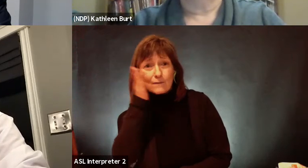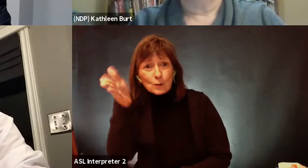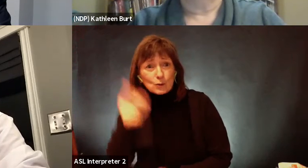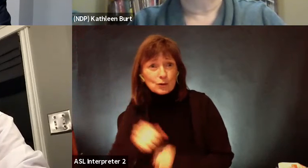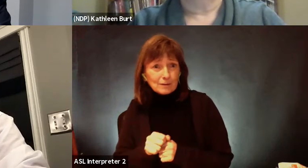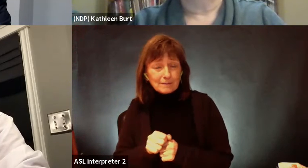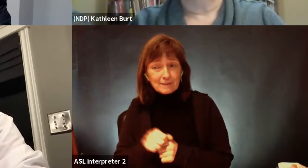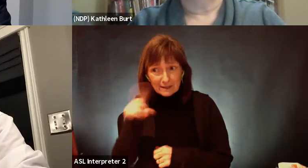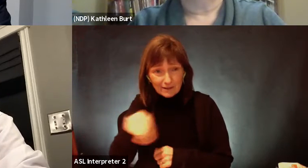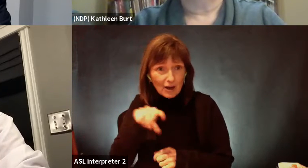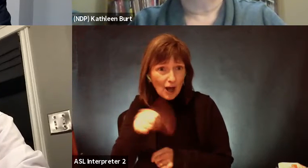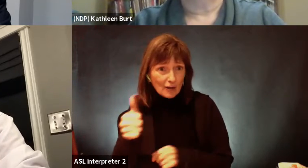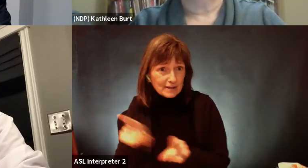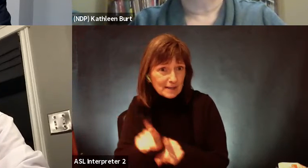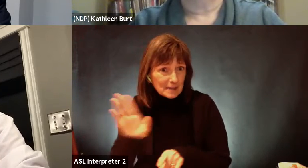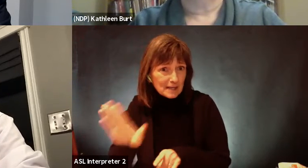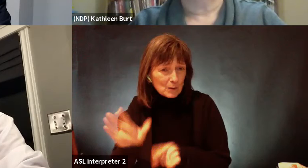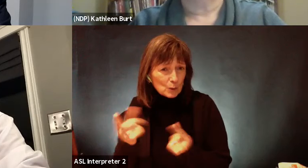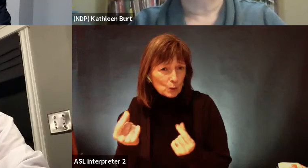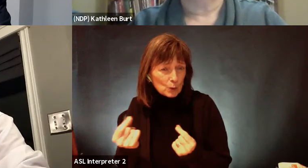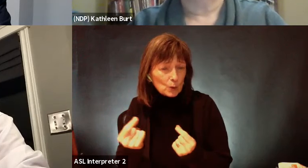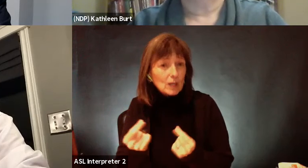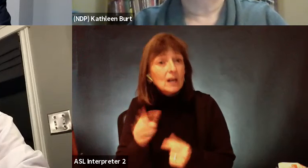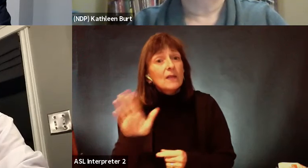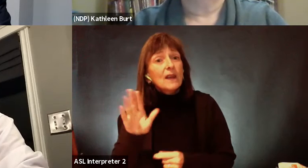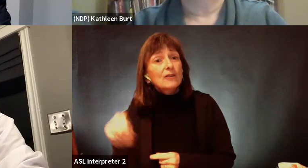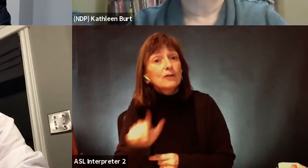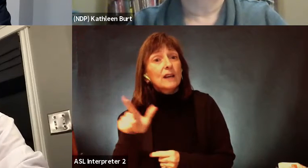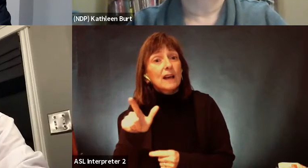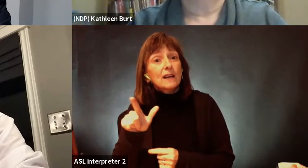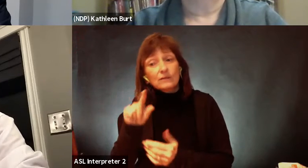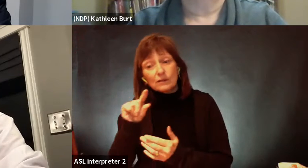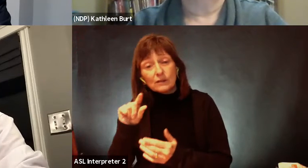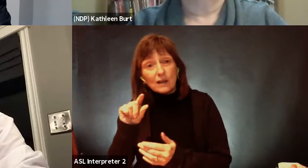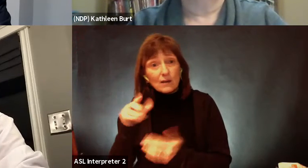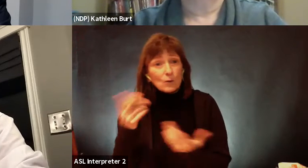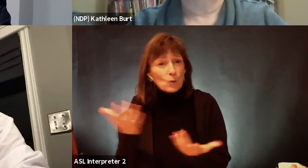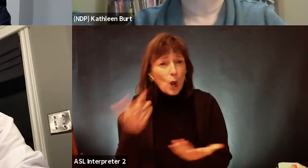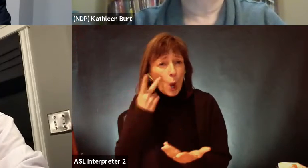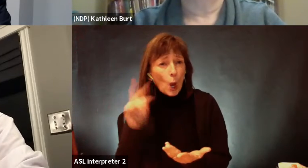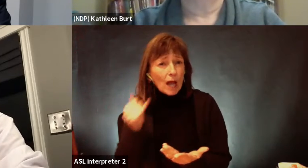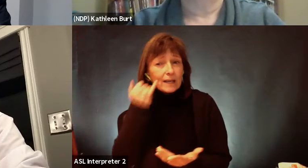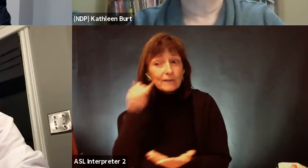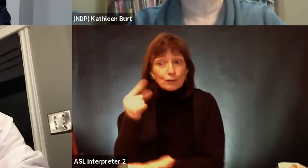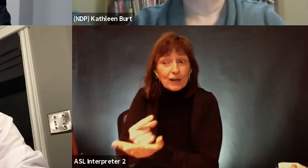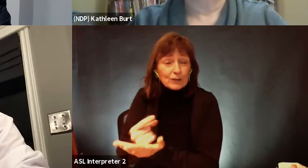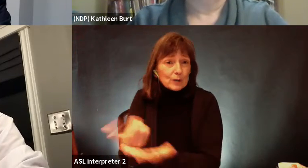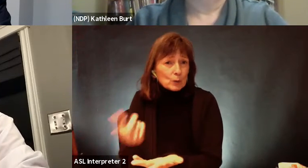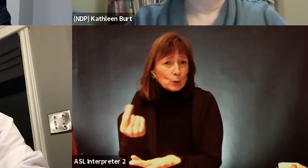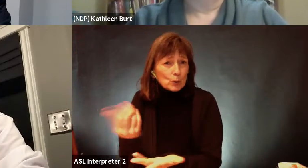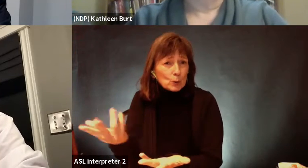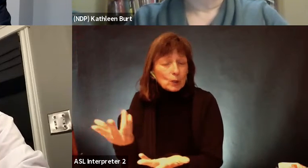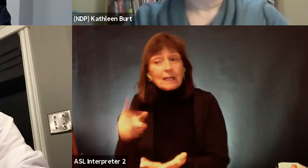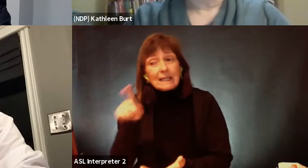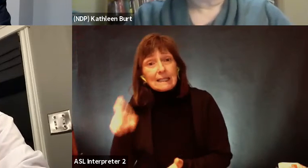him. What kind of Newfoundland and Labrador will they have when they finish high school in a couple of years? They need to be prepared to avail of